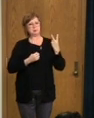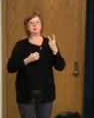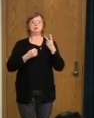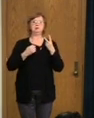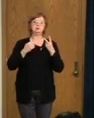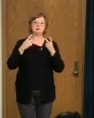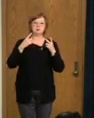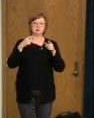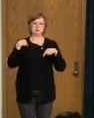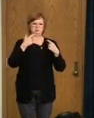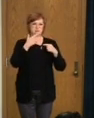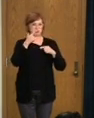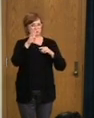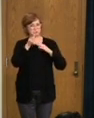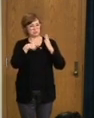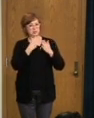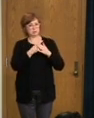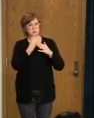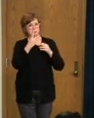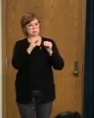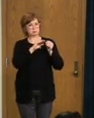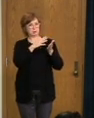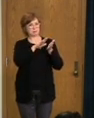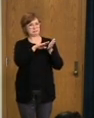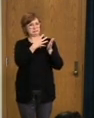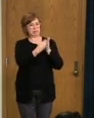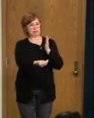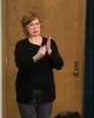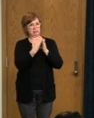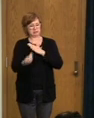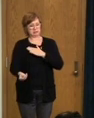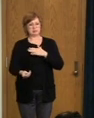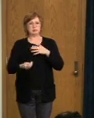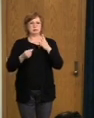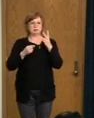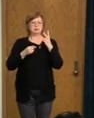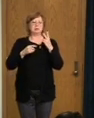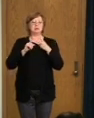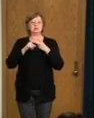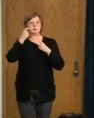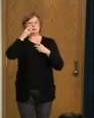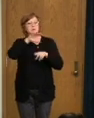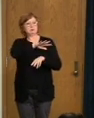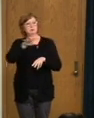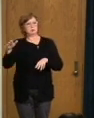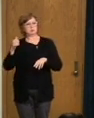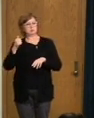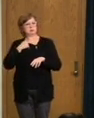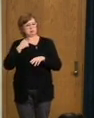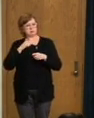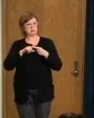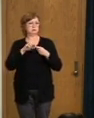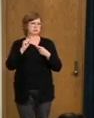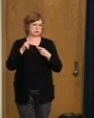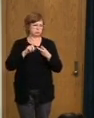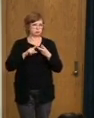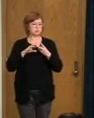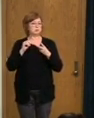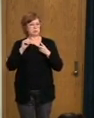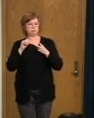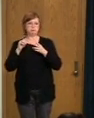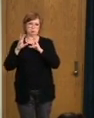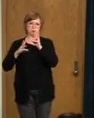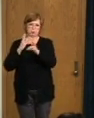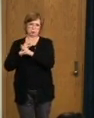the course of the last 24 hours. Recently, Saskatchewan, as well as provinces across Canada and jurisdictions around the